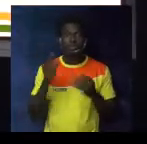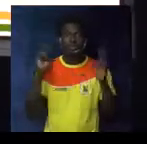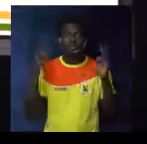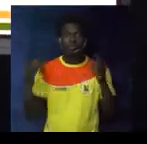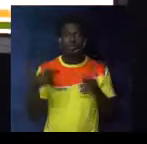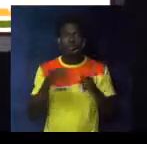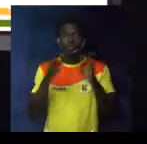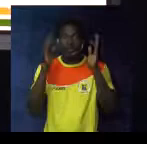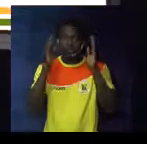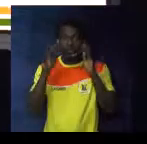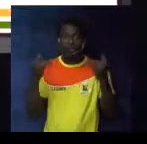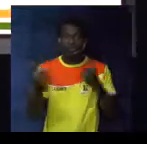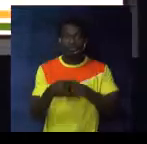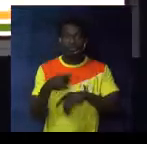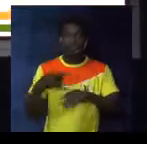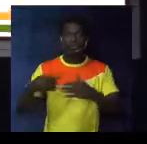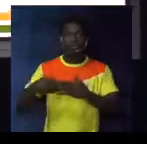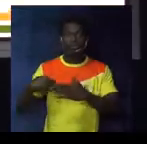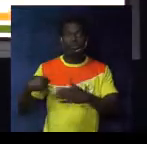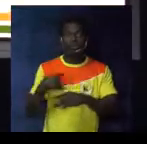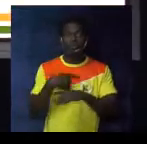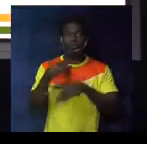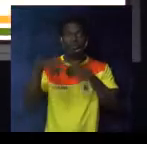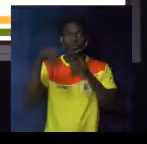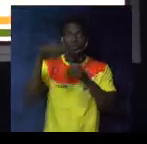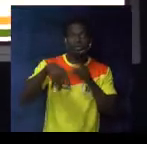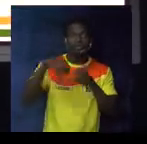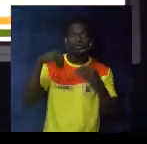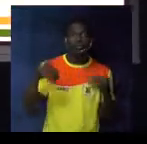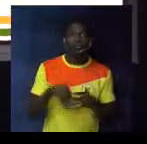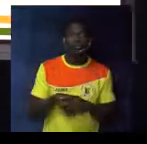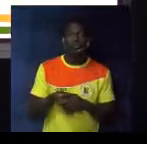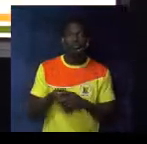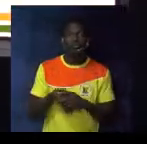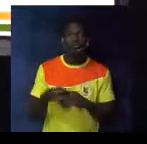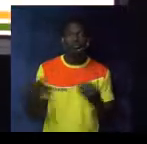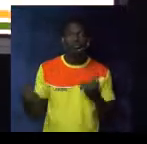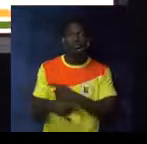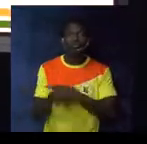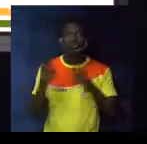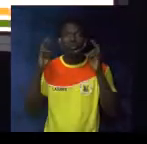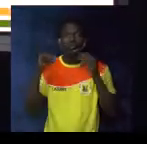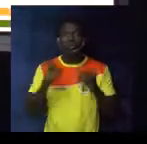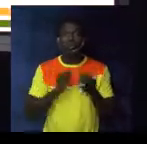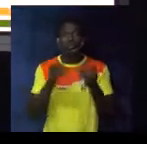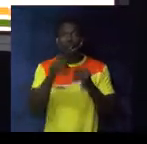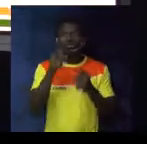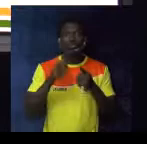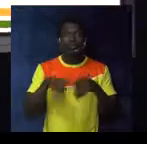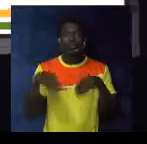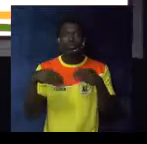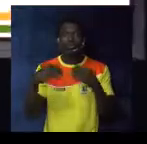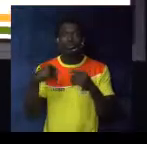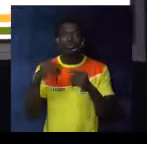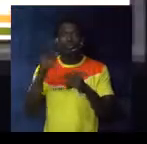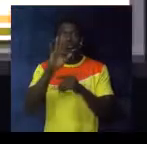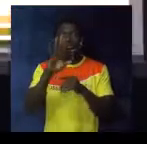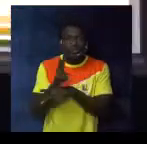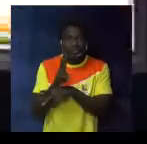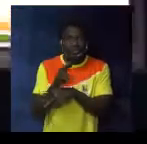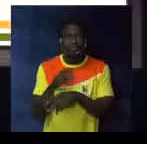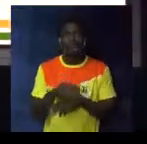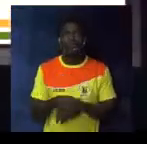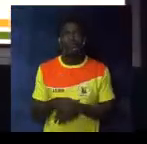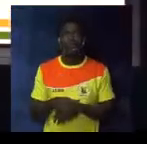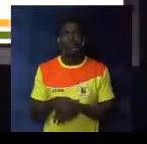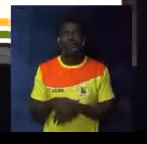today. But before we go deep into today's topic, I want you to give me your attention because